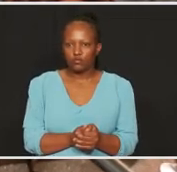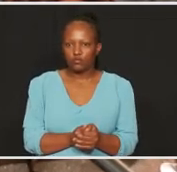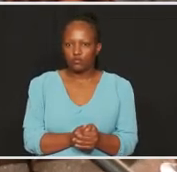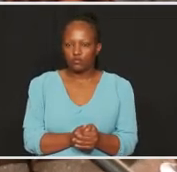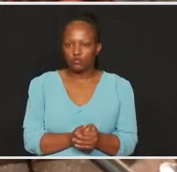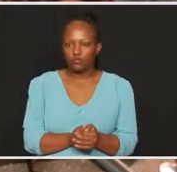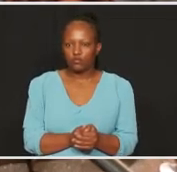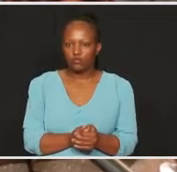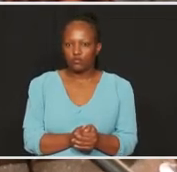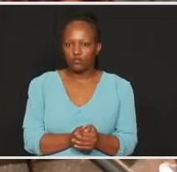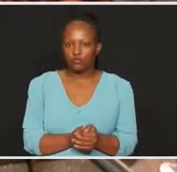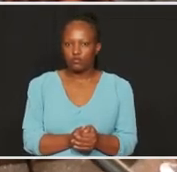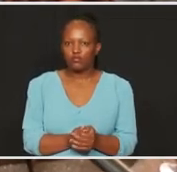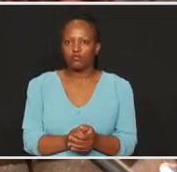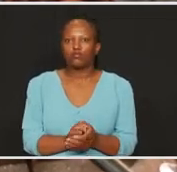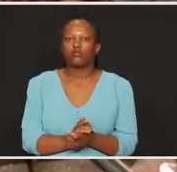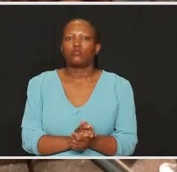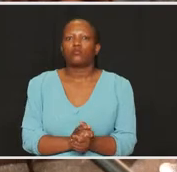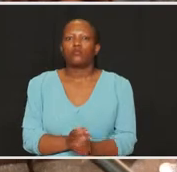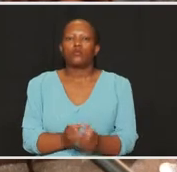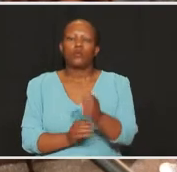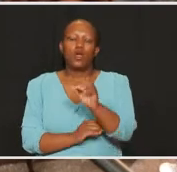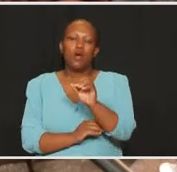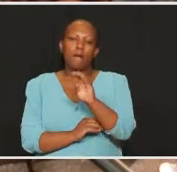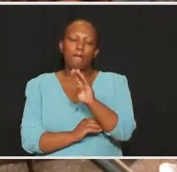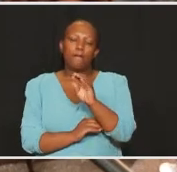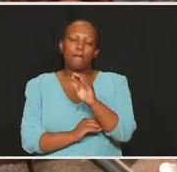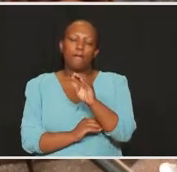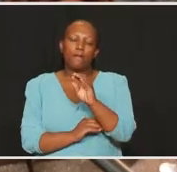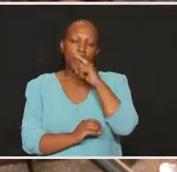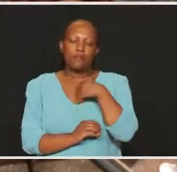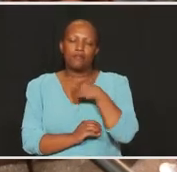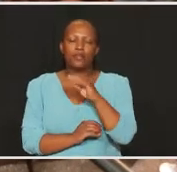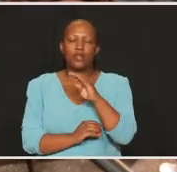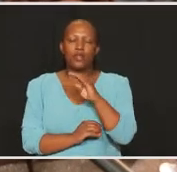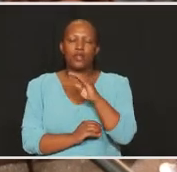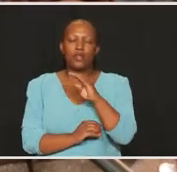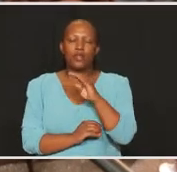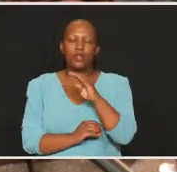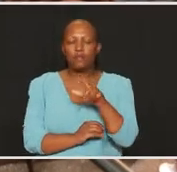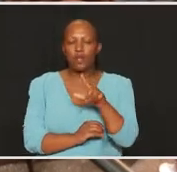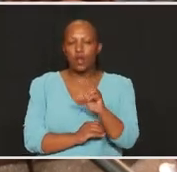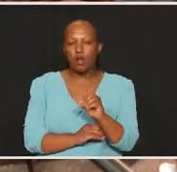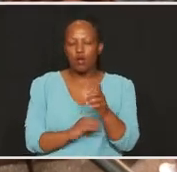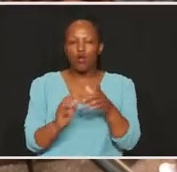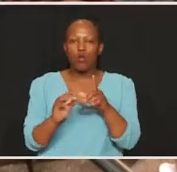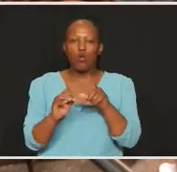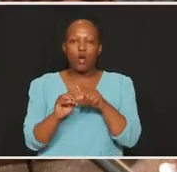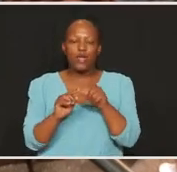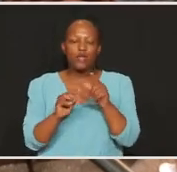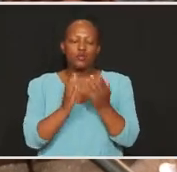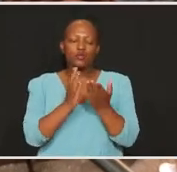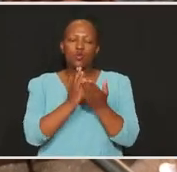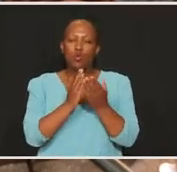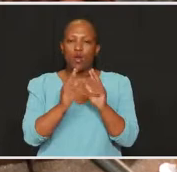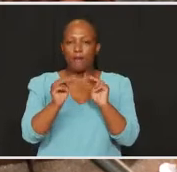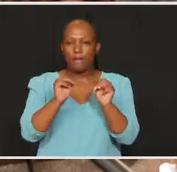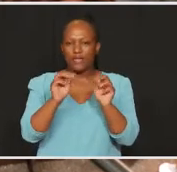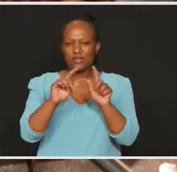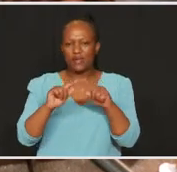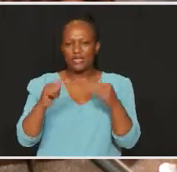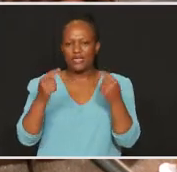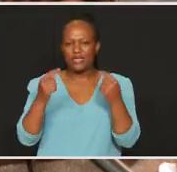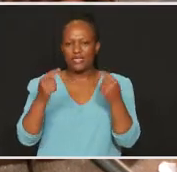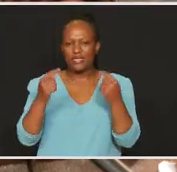high this must be done directly by the department because schools management teams are deliberate about